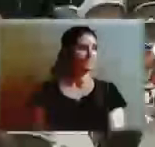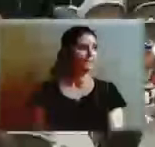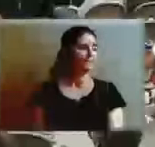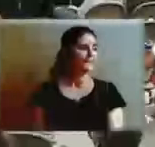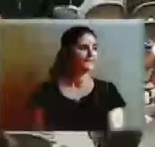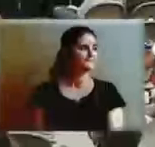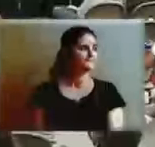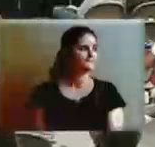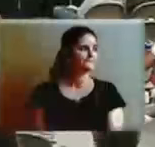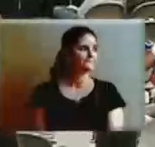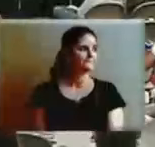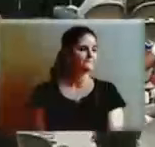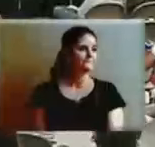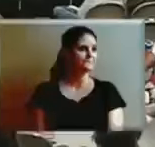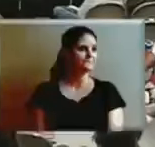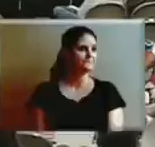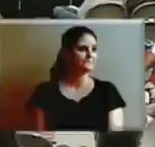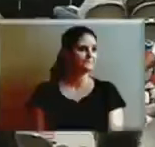Hensley.